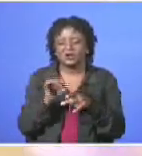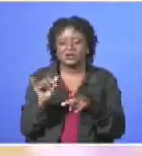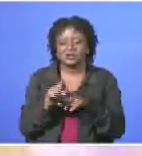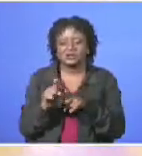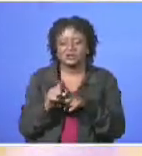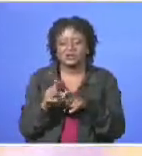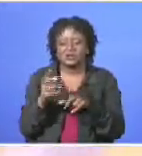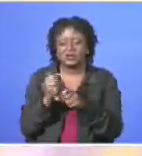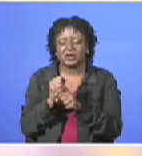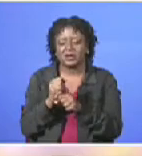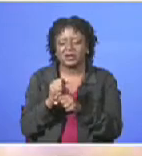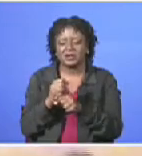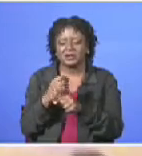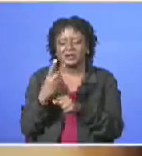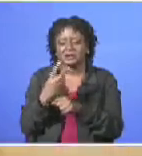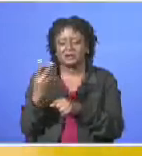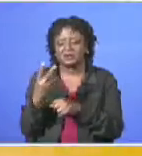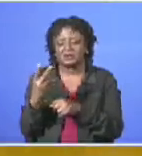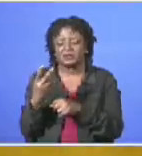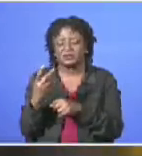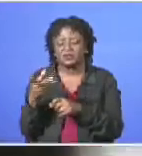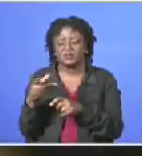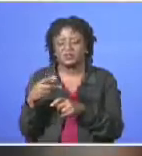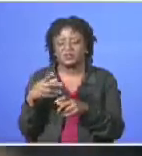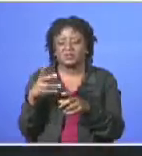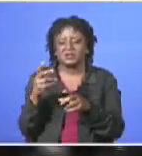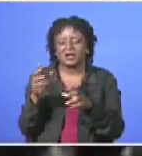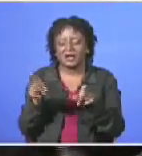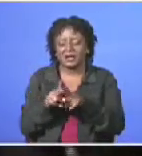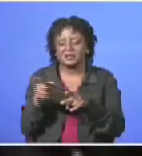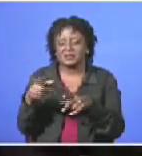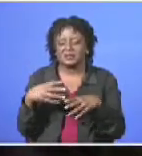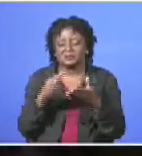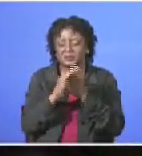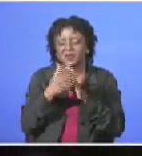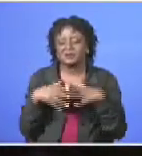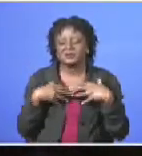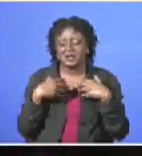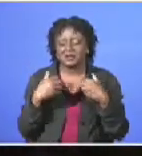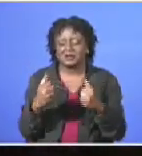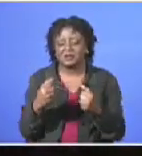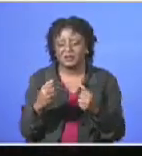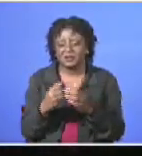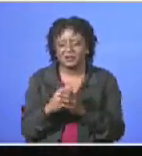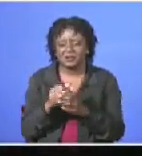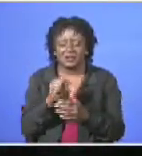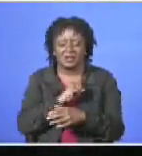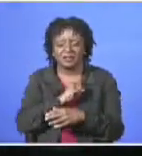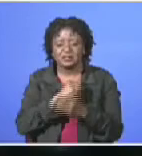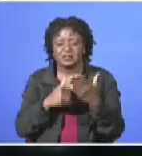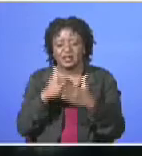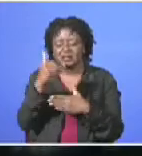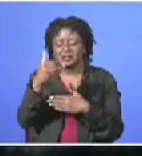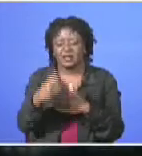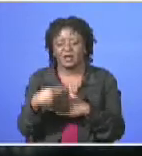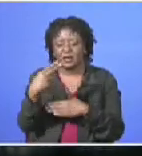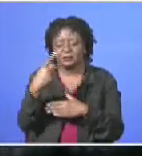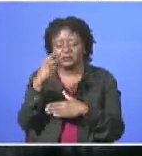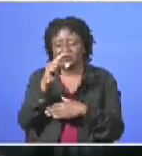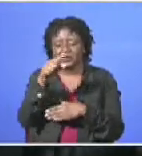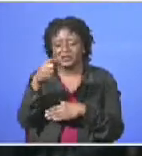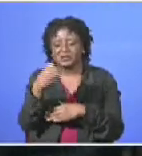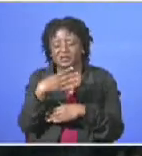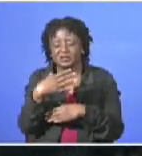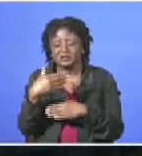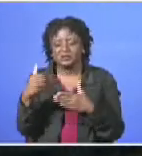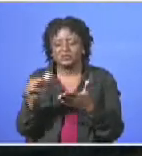in all 4 appearances as he gets healthy and works his way back into game shape. Ayton next up for the Suns will be